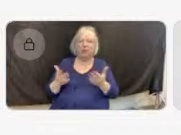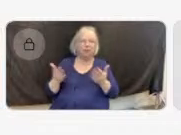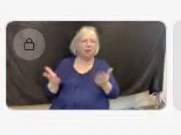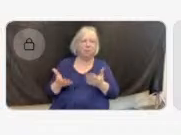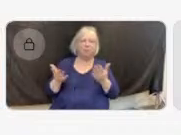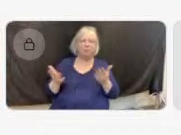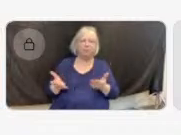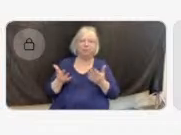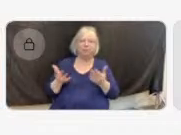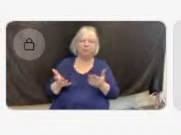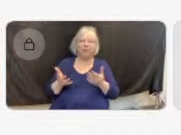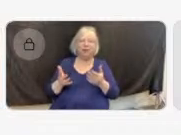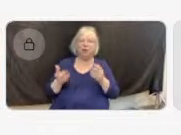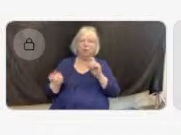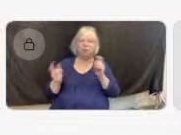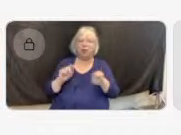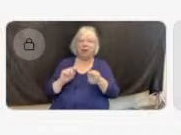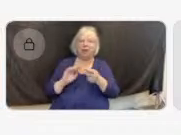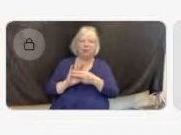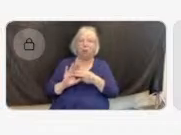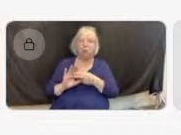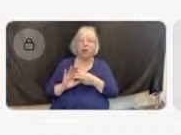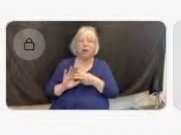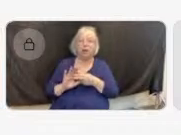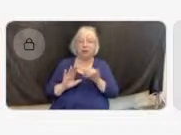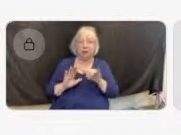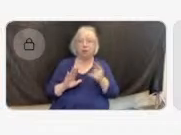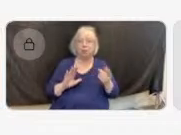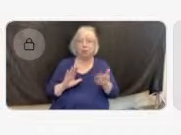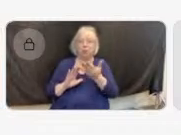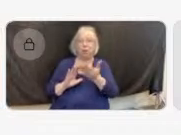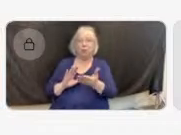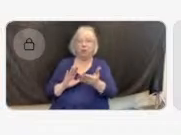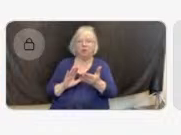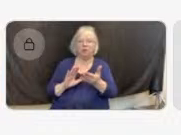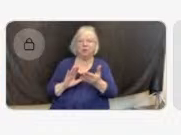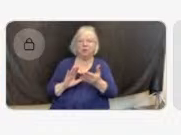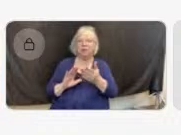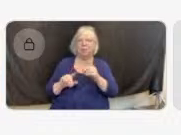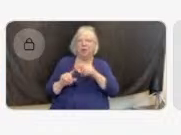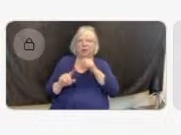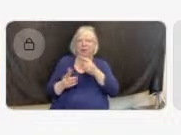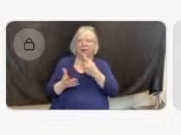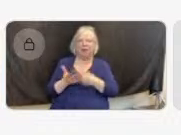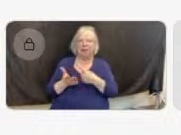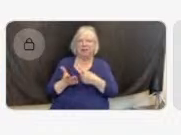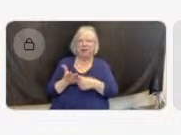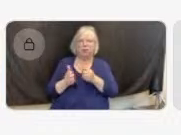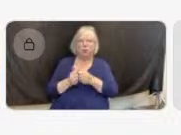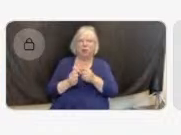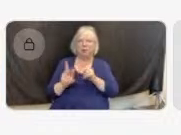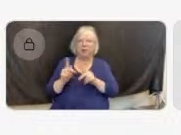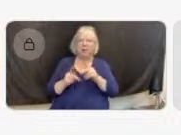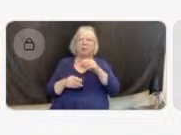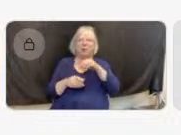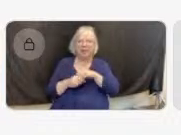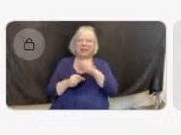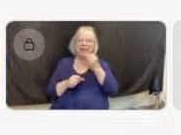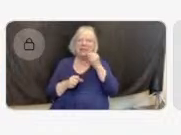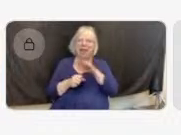the rezoning that you're doing. It's not being discussed amongst the people that's in the